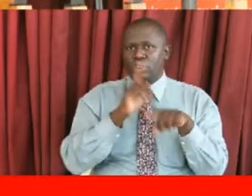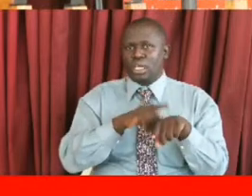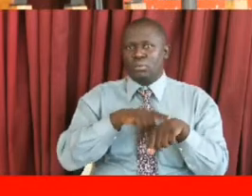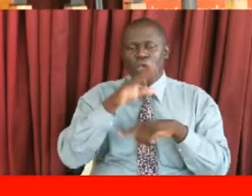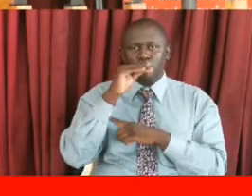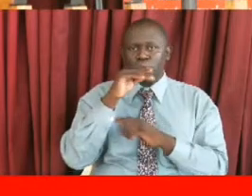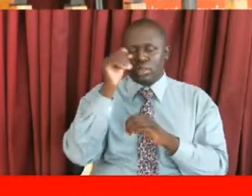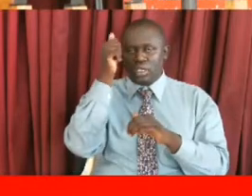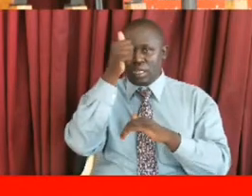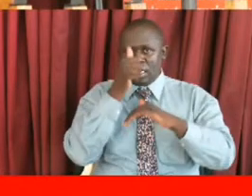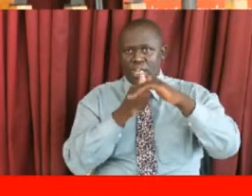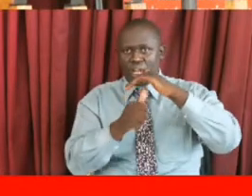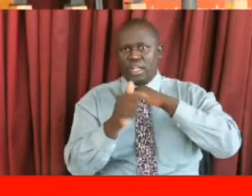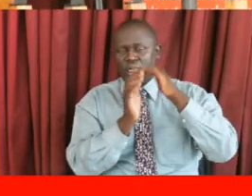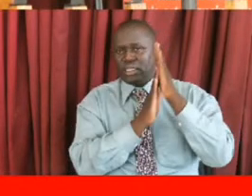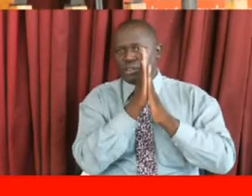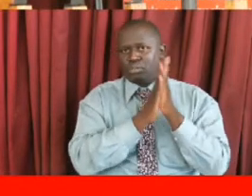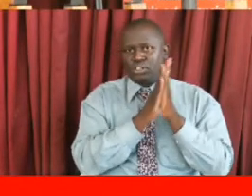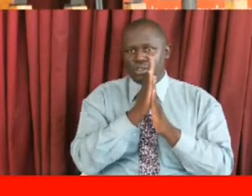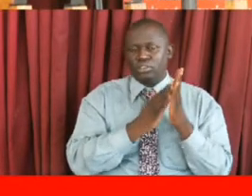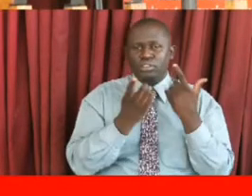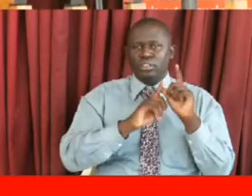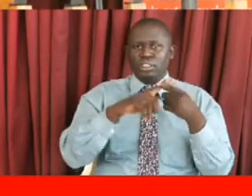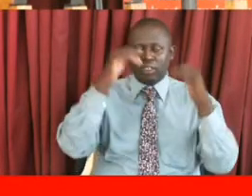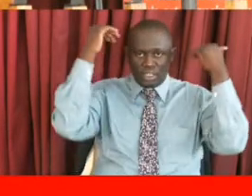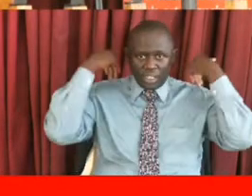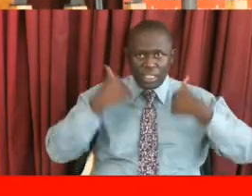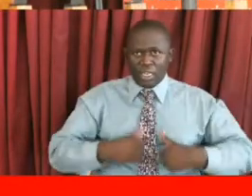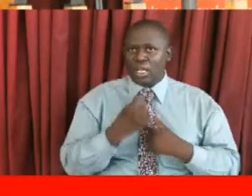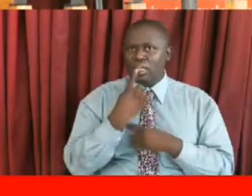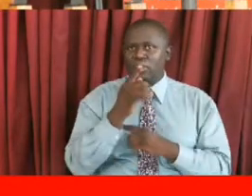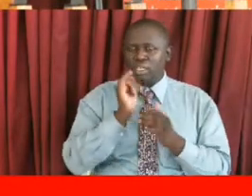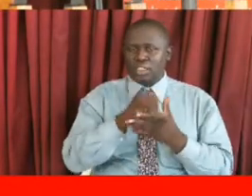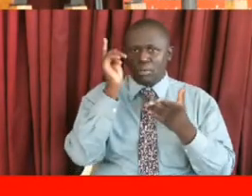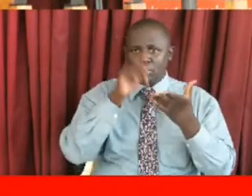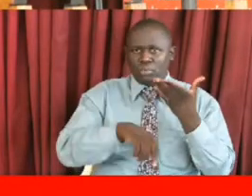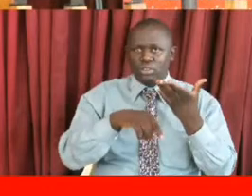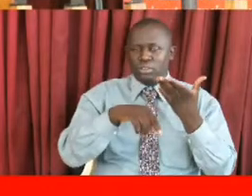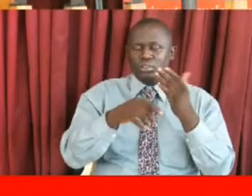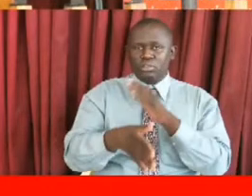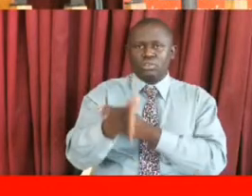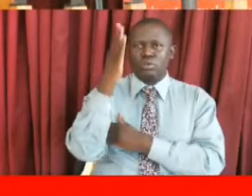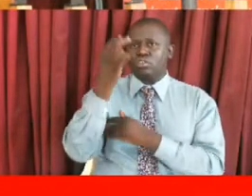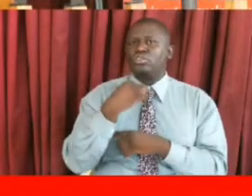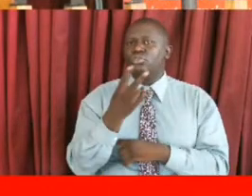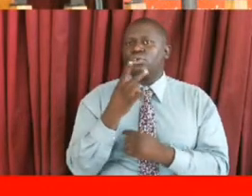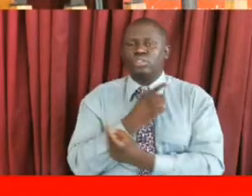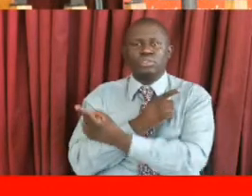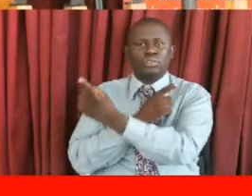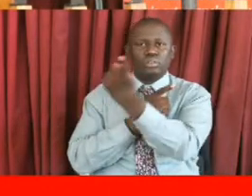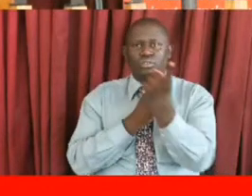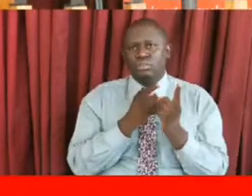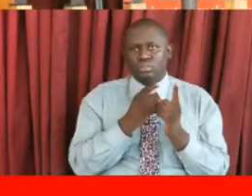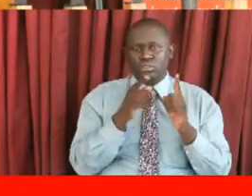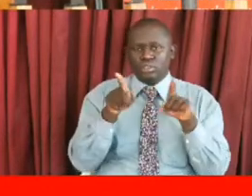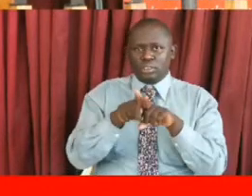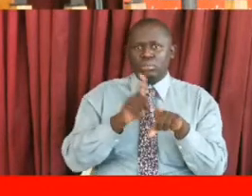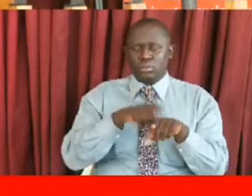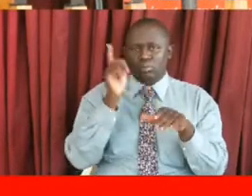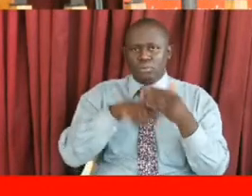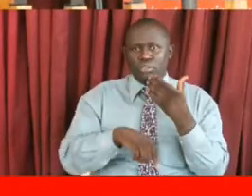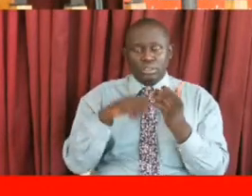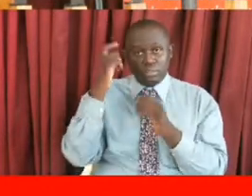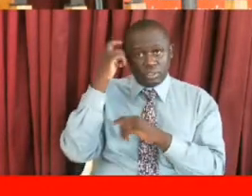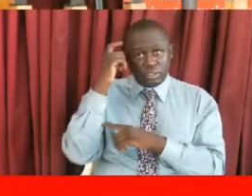inspiration and it say I am God's voice to you even the prophet's own mind